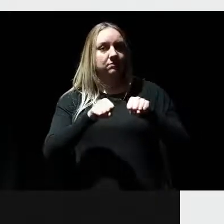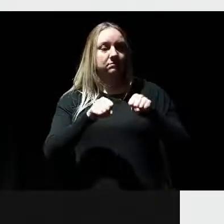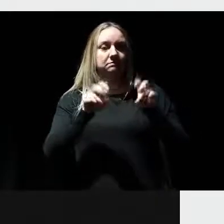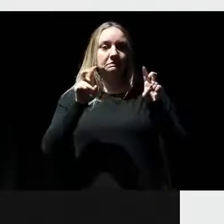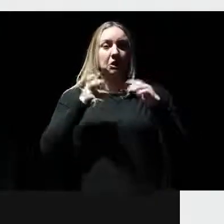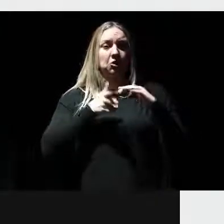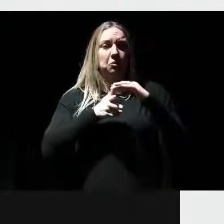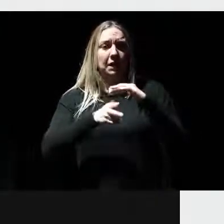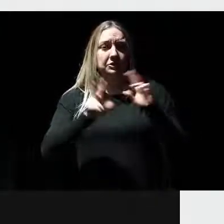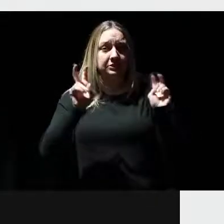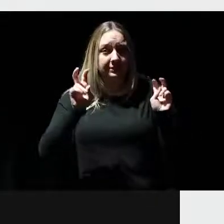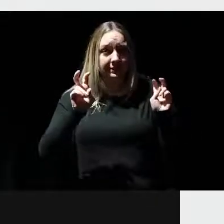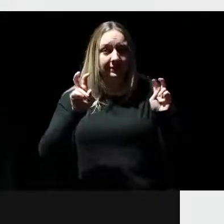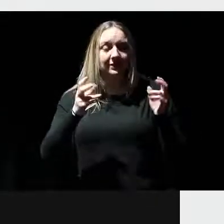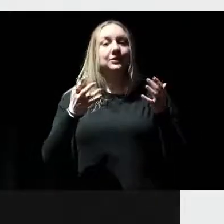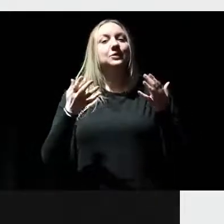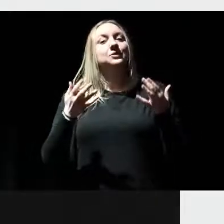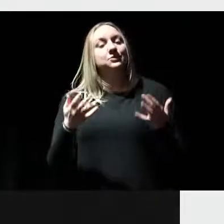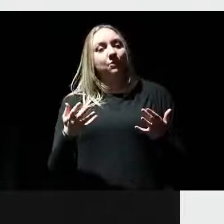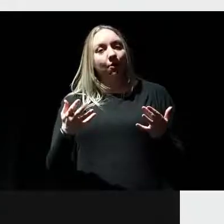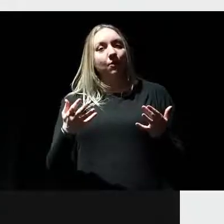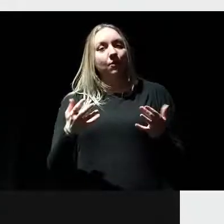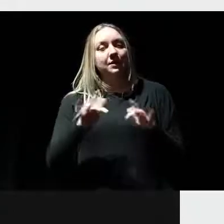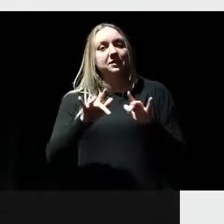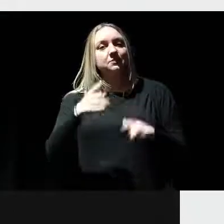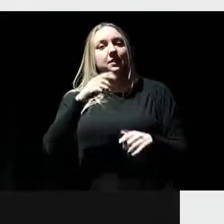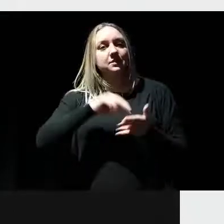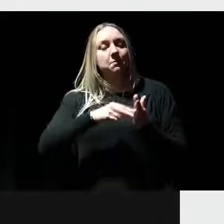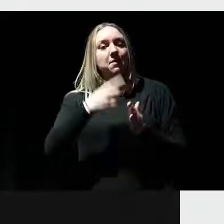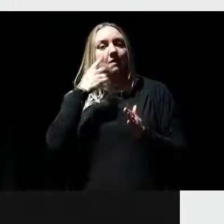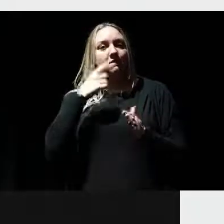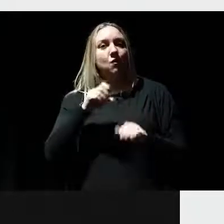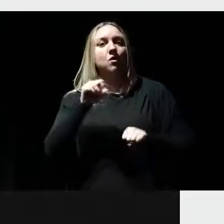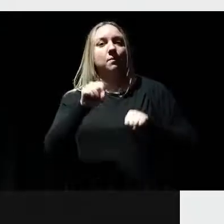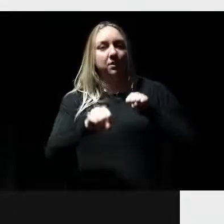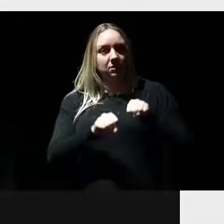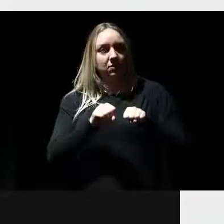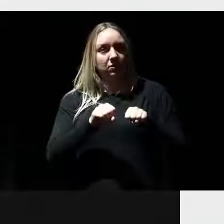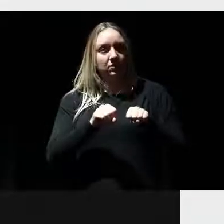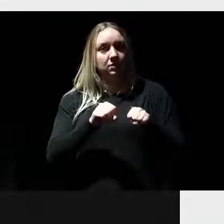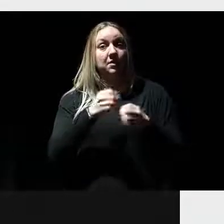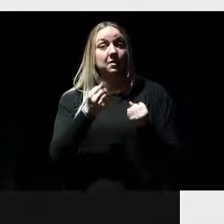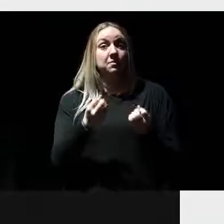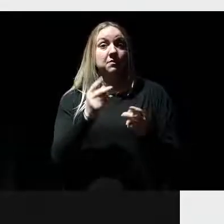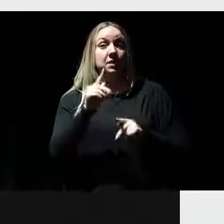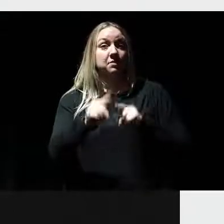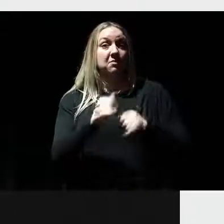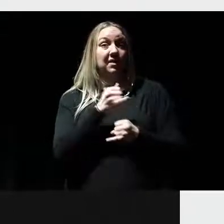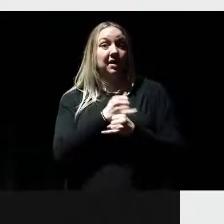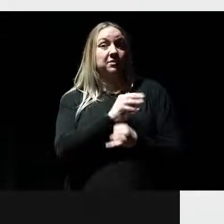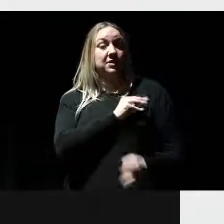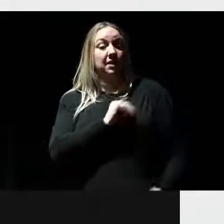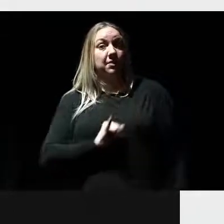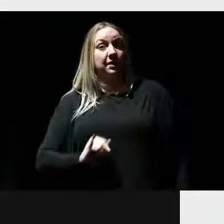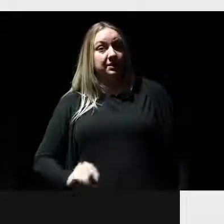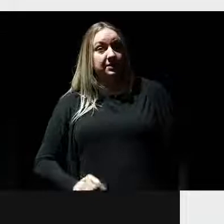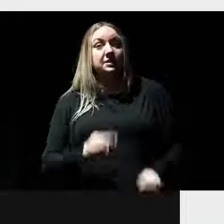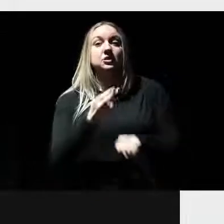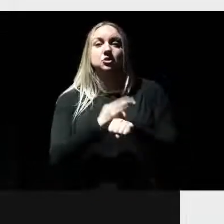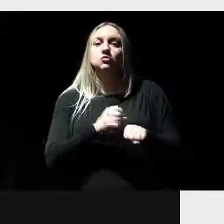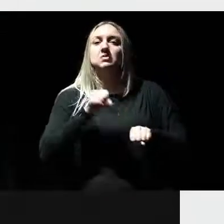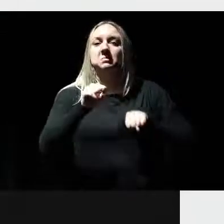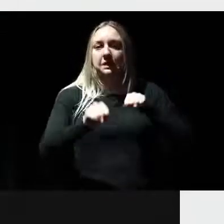garages, if you will, that MIT has a very strong advocacy around